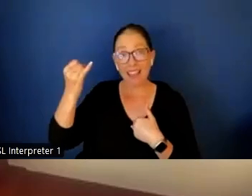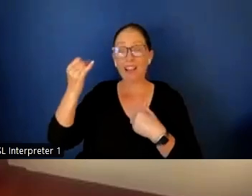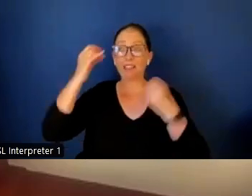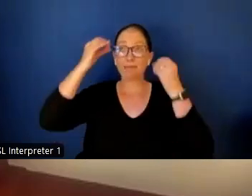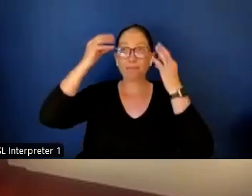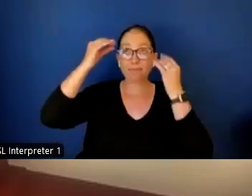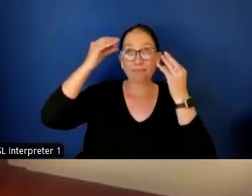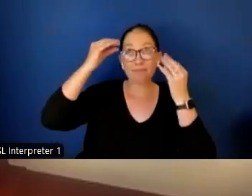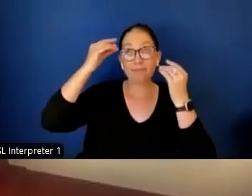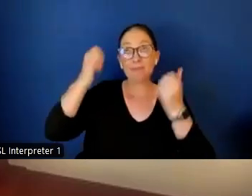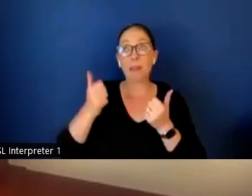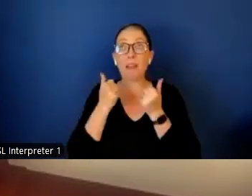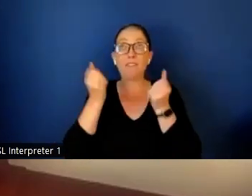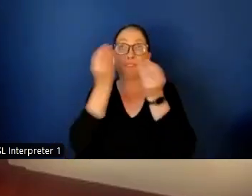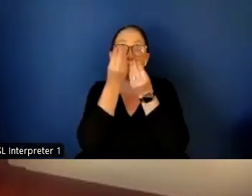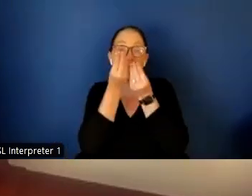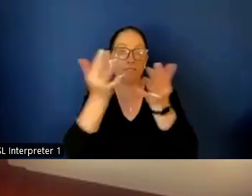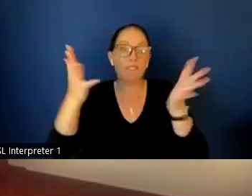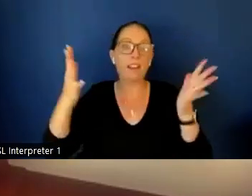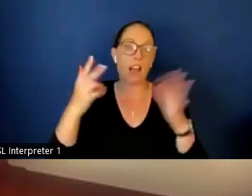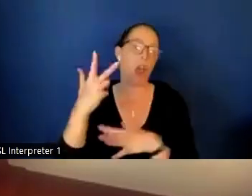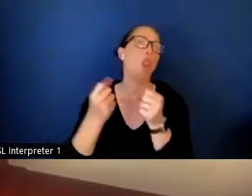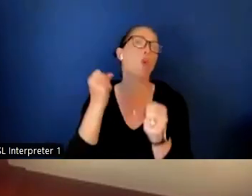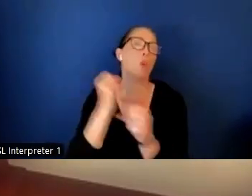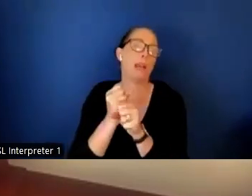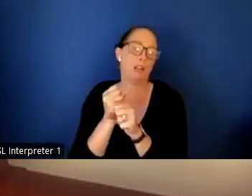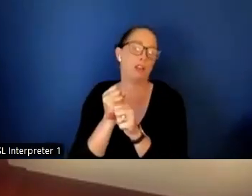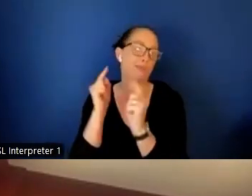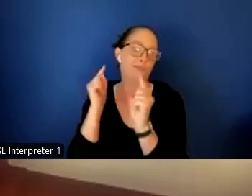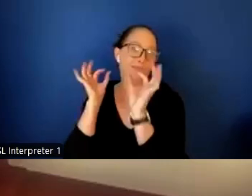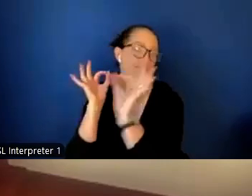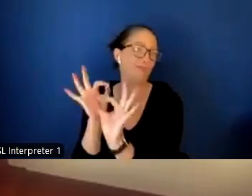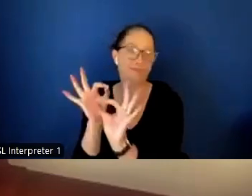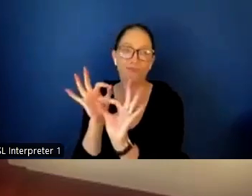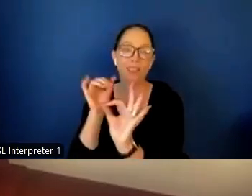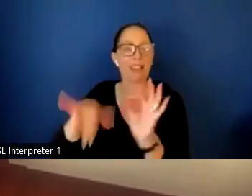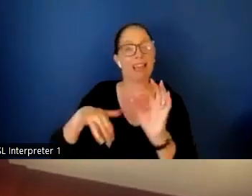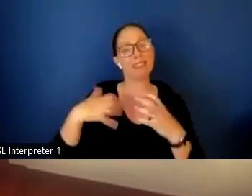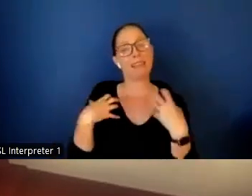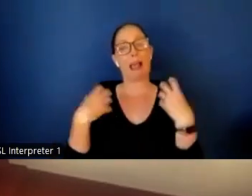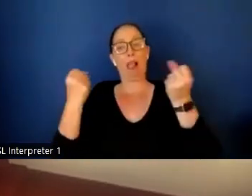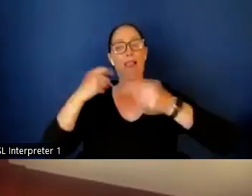the world, 3 years is really ideal to be able to have like healthy, energetic time period to do something meaningful.